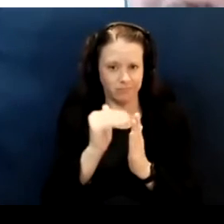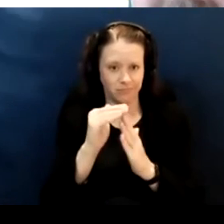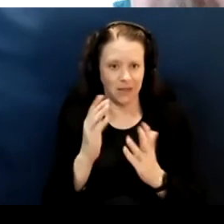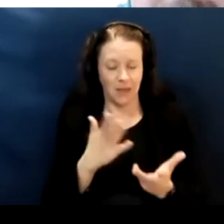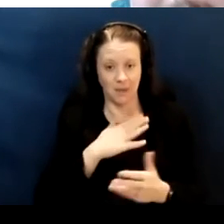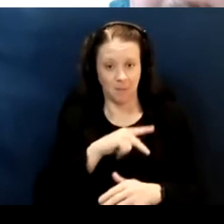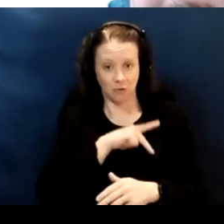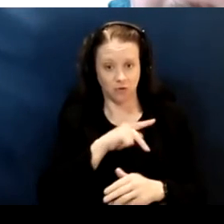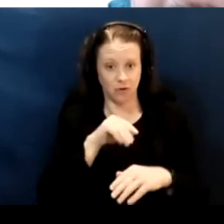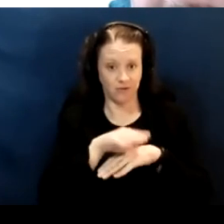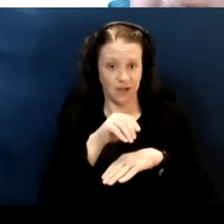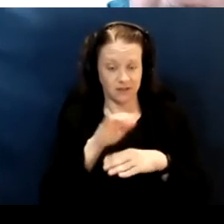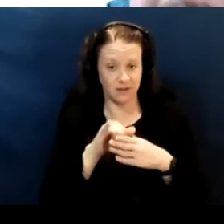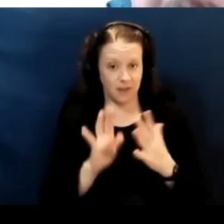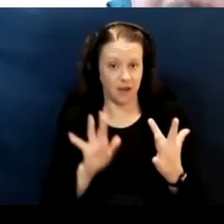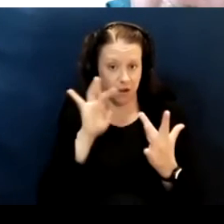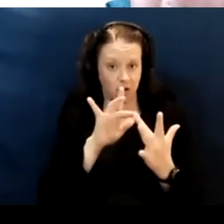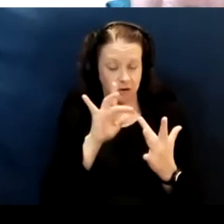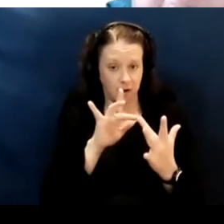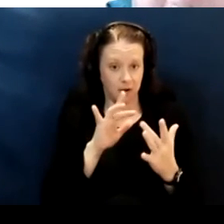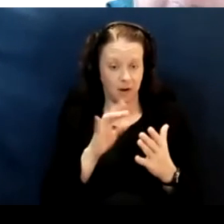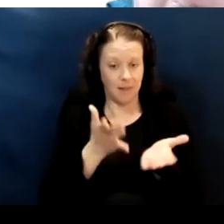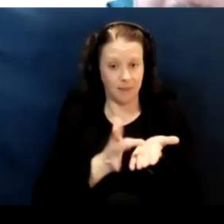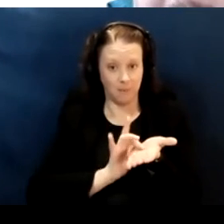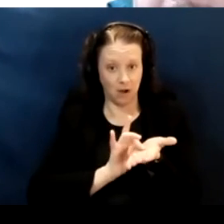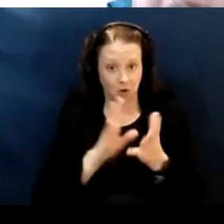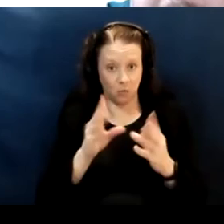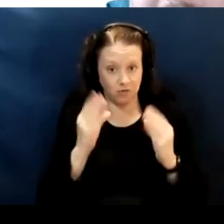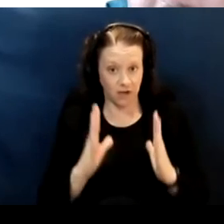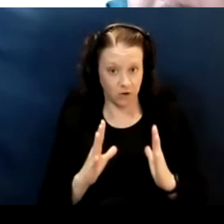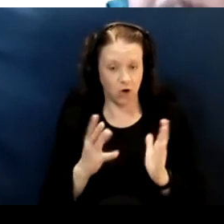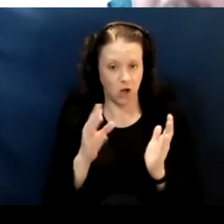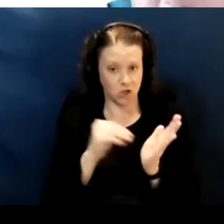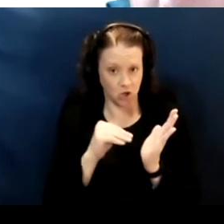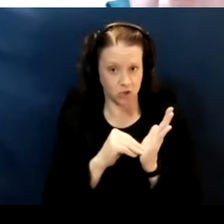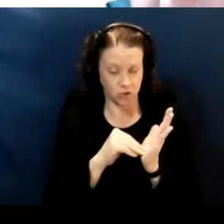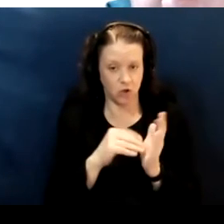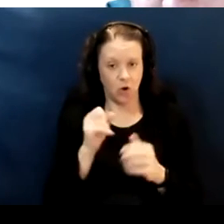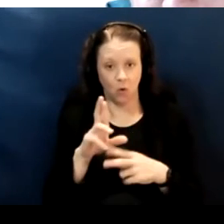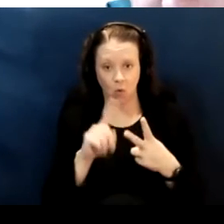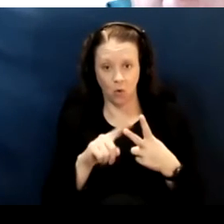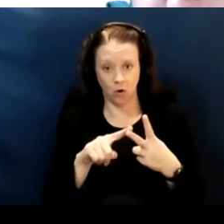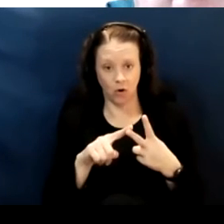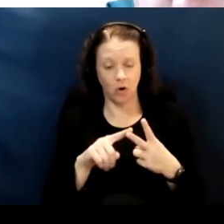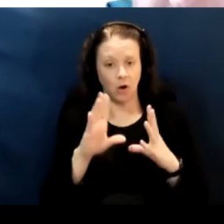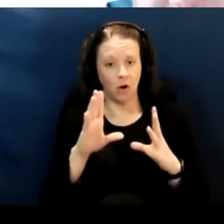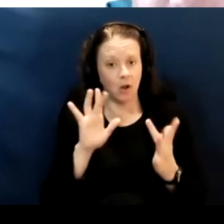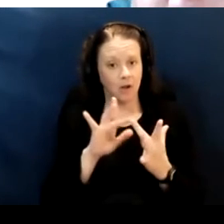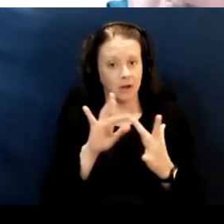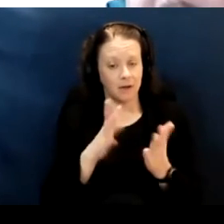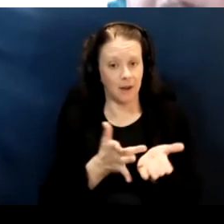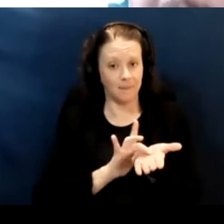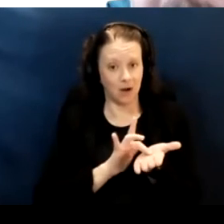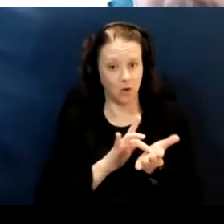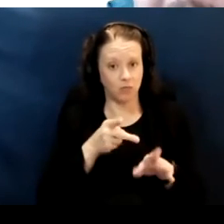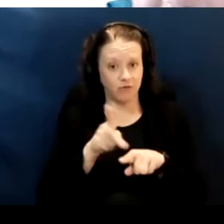personal advice would be that they contact their medical provider, a doctor or a medical professional